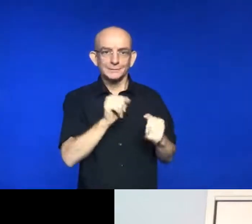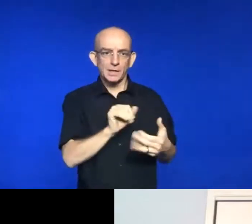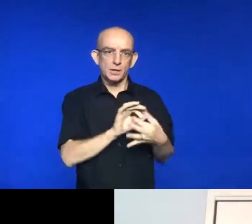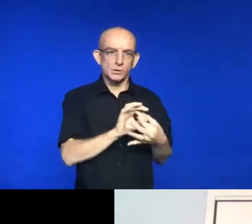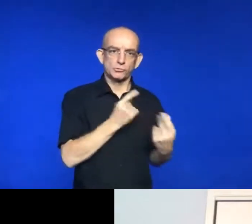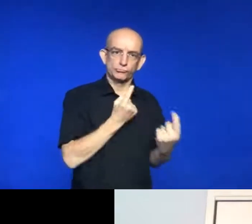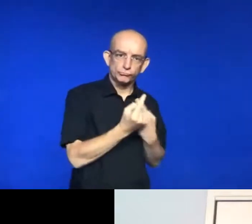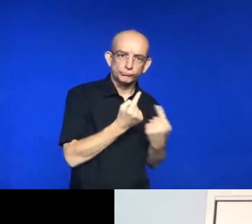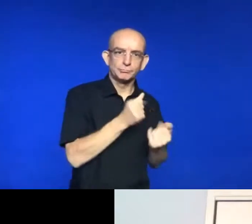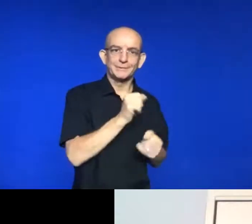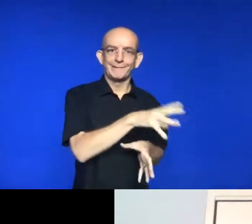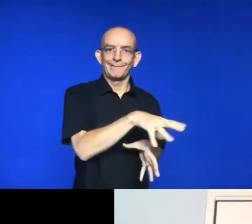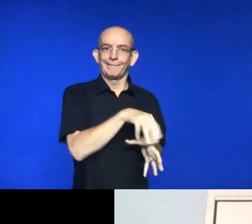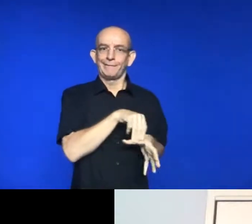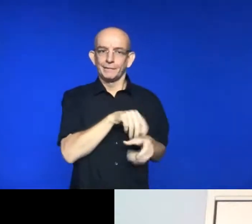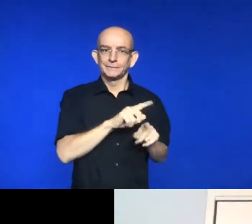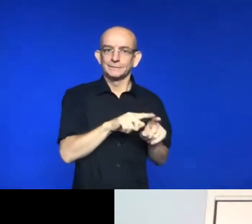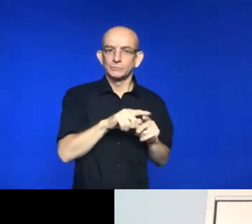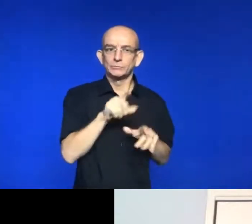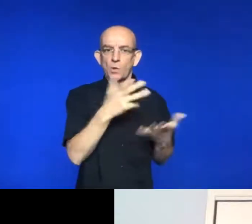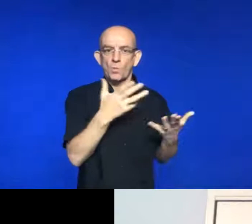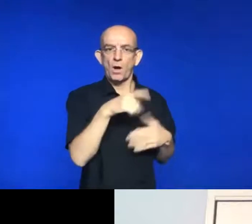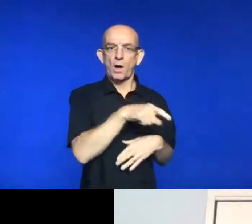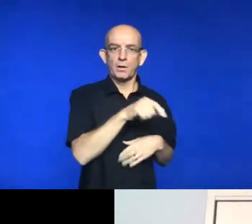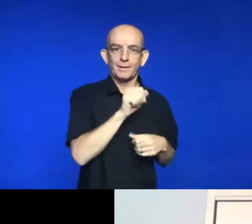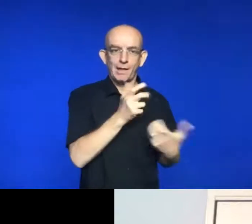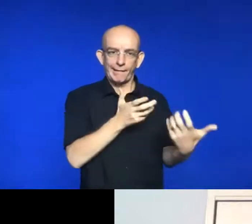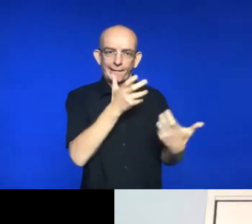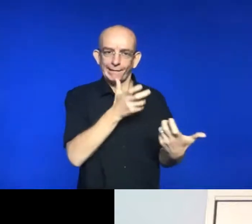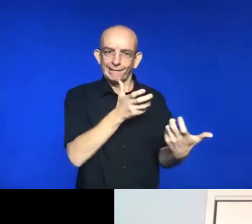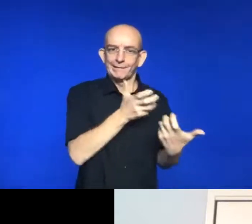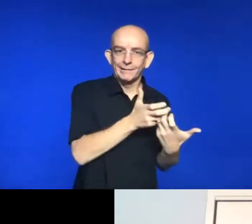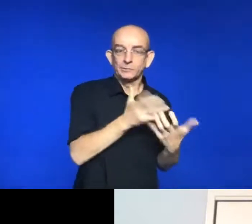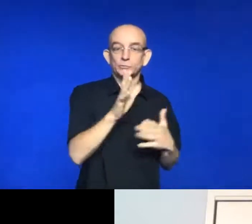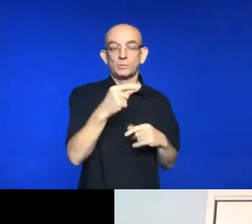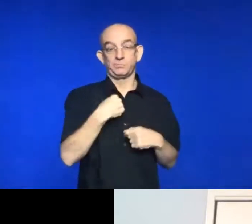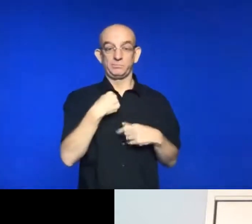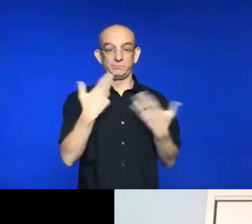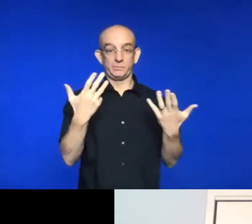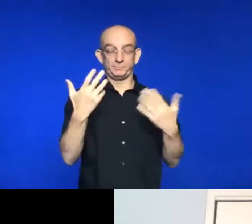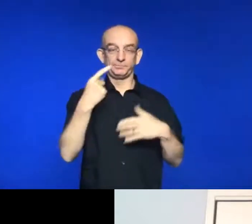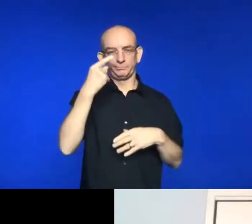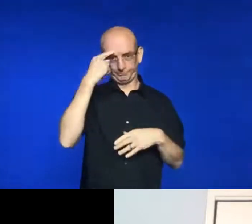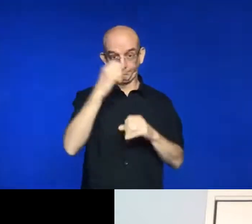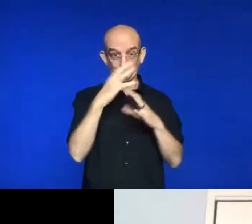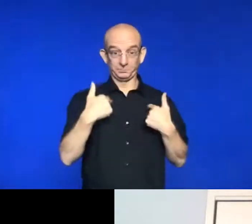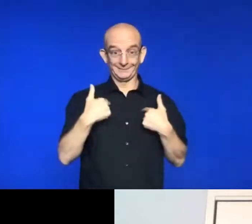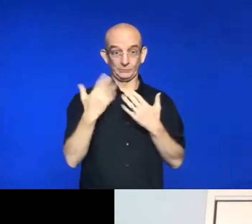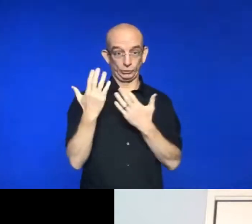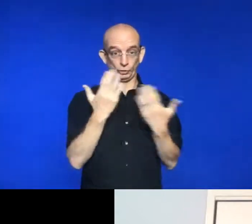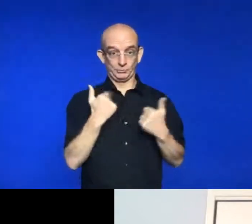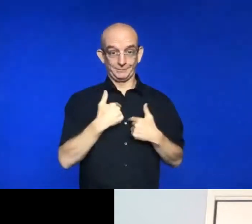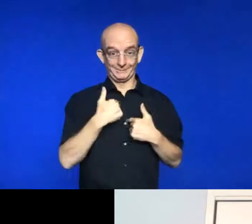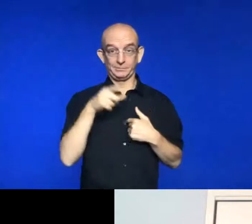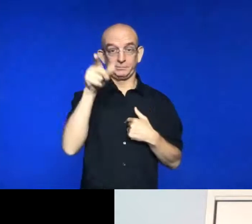is presenting me with, with information, say we're doing math, for some students, they might like to hear about